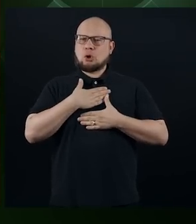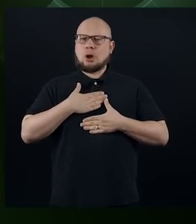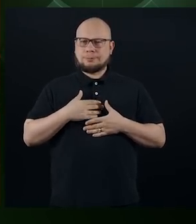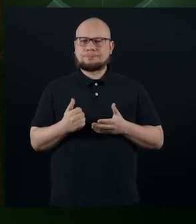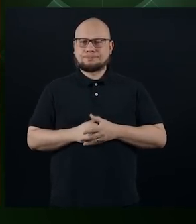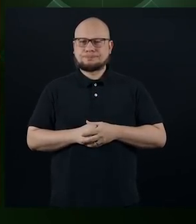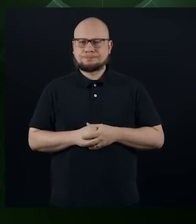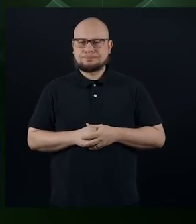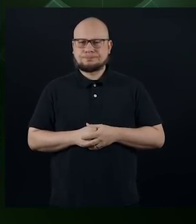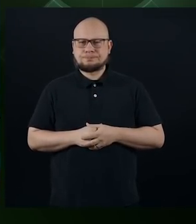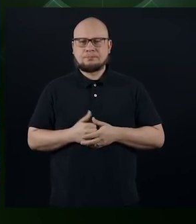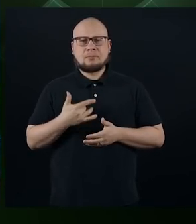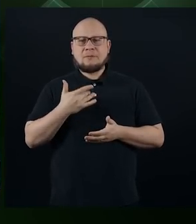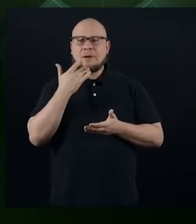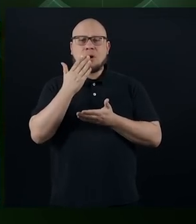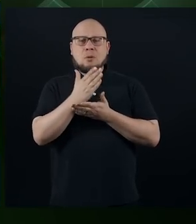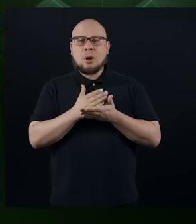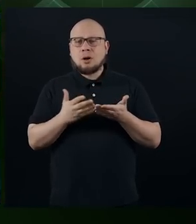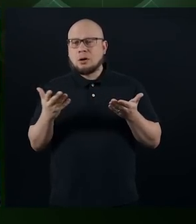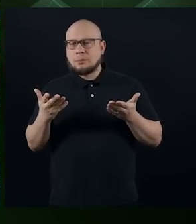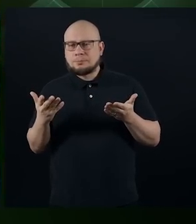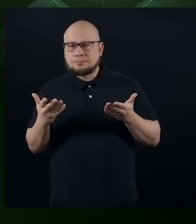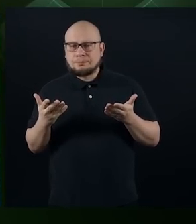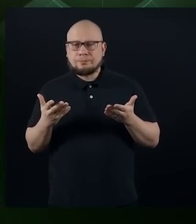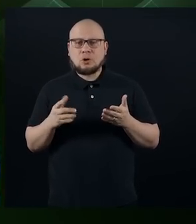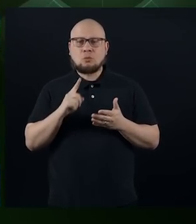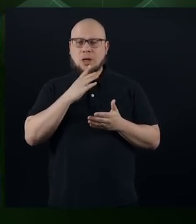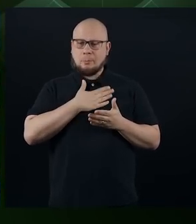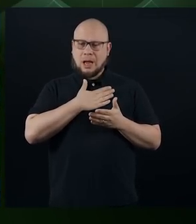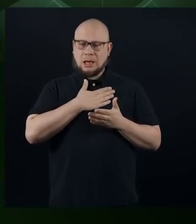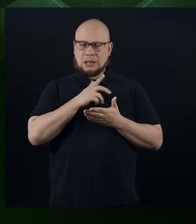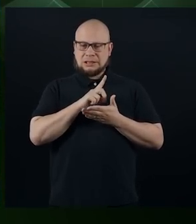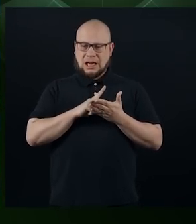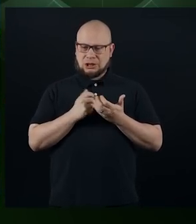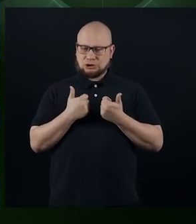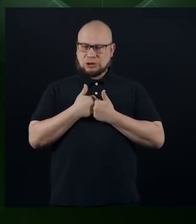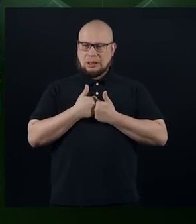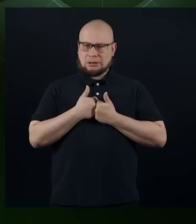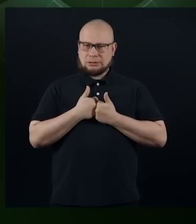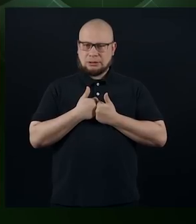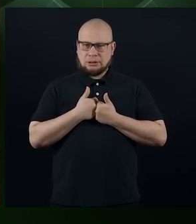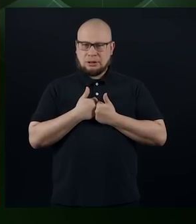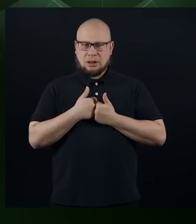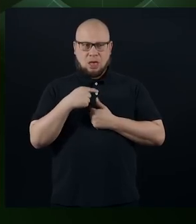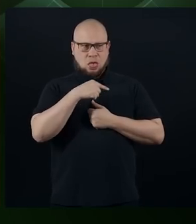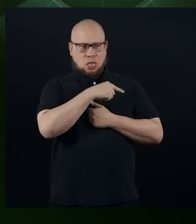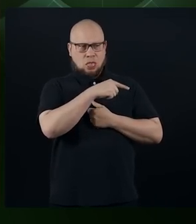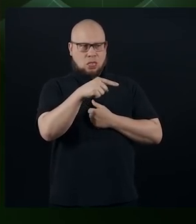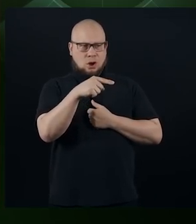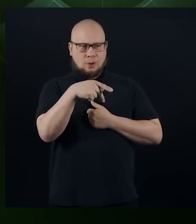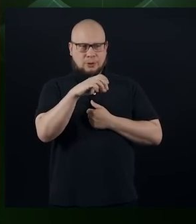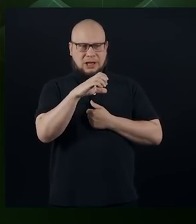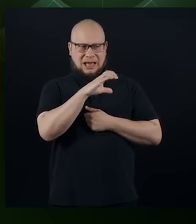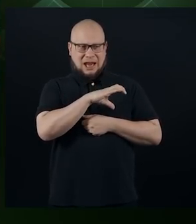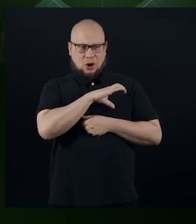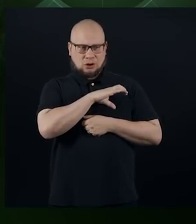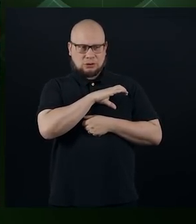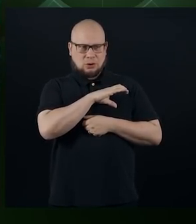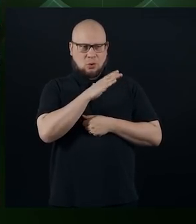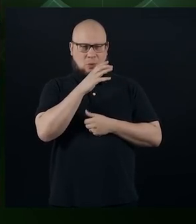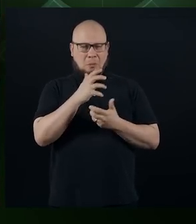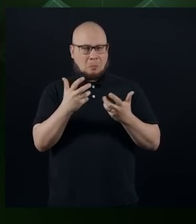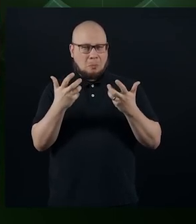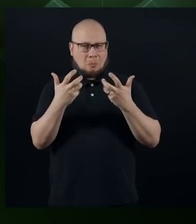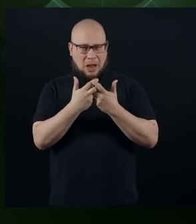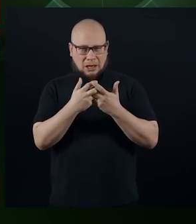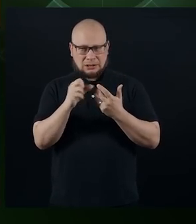My favorite bit about that is the challenge that you then put on yourself. Can we bring these really well-known characters into Sea of Thieves